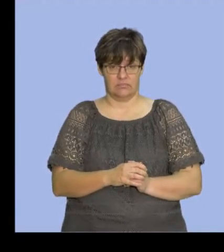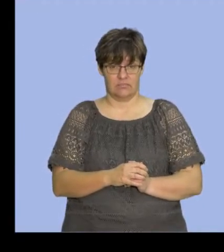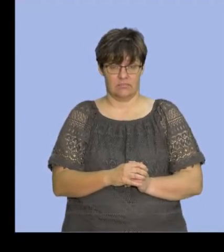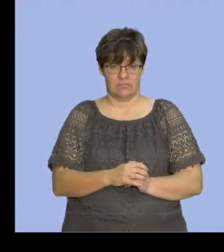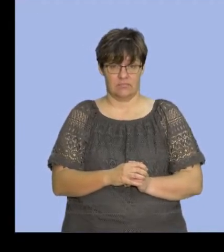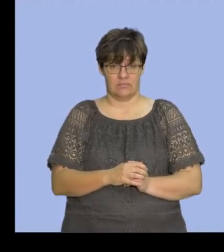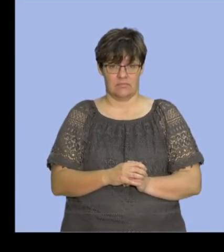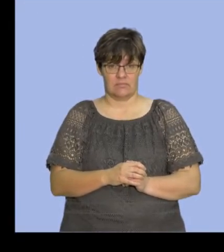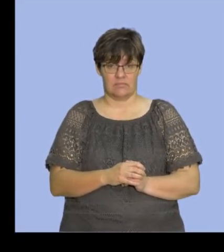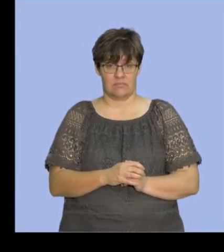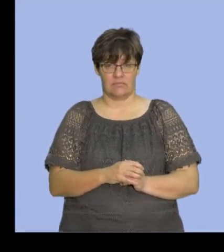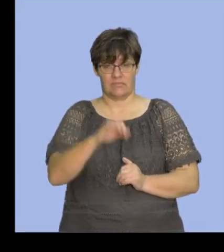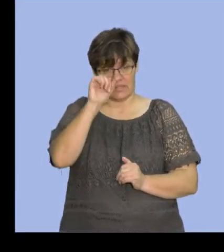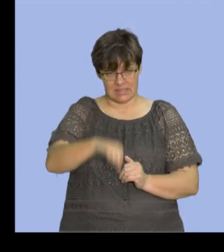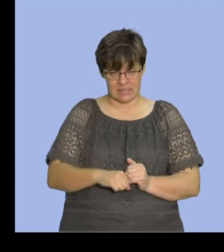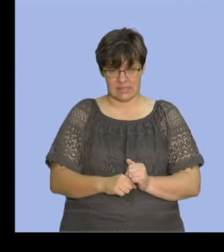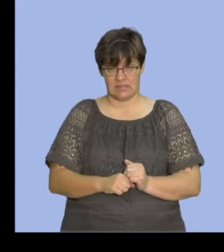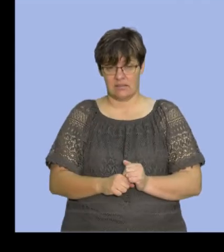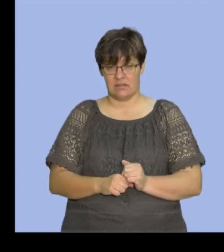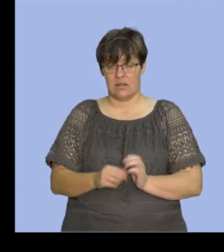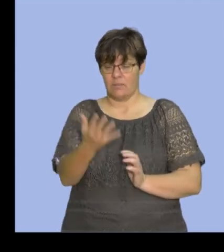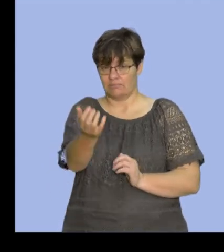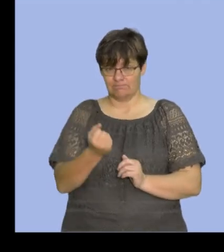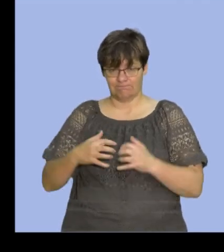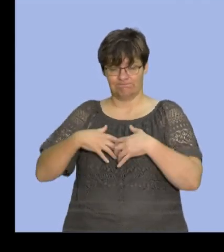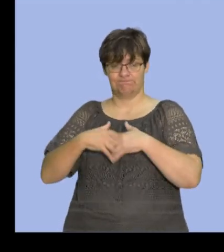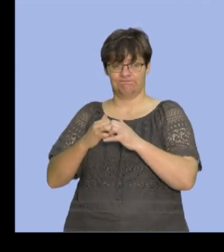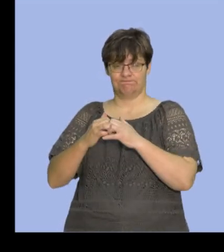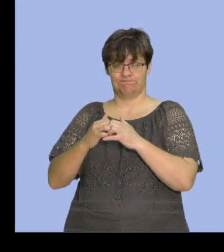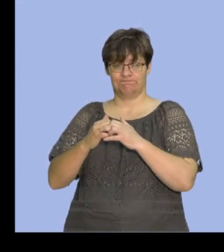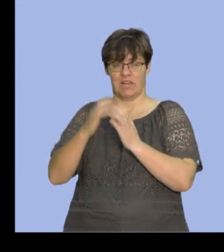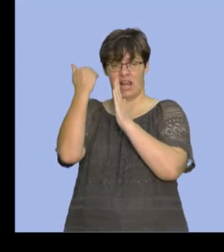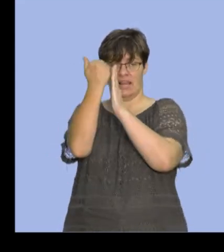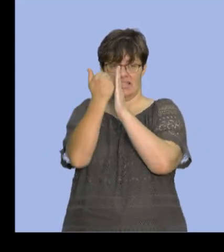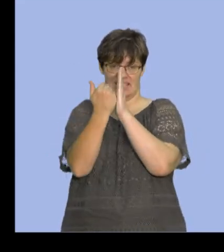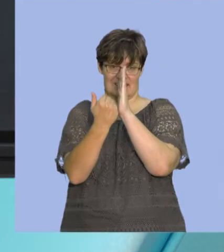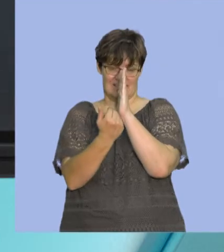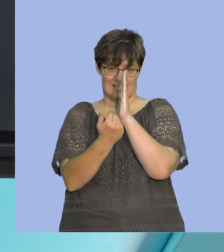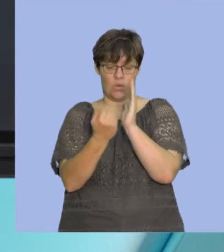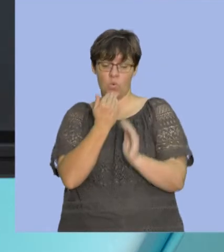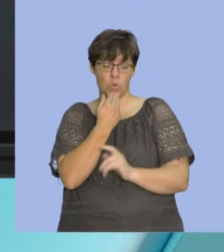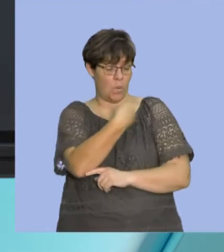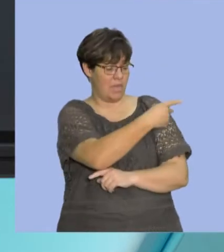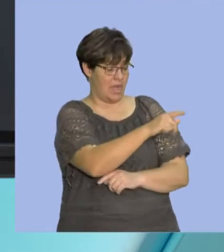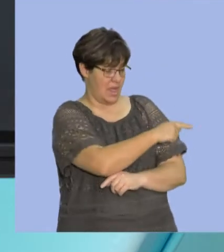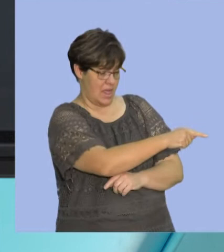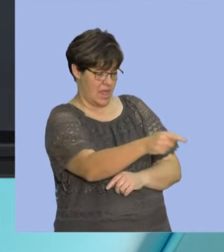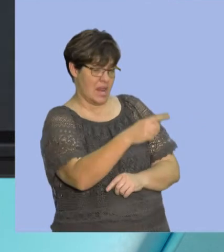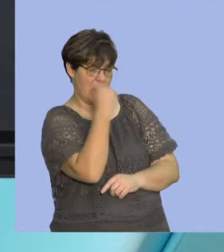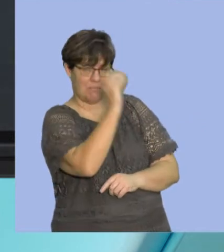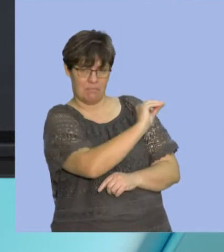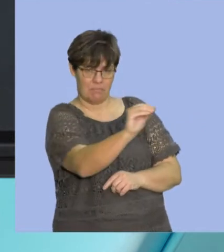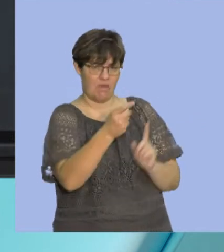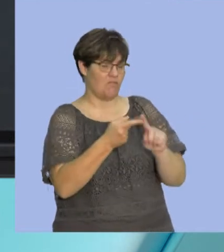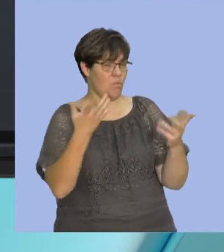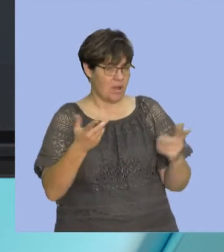32,120, and yes, I would draw up a list of my creditors from where?